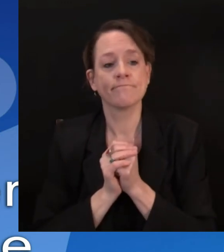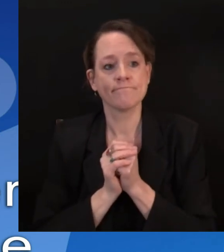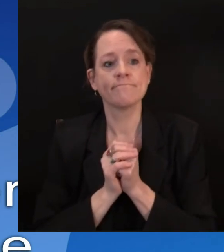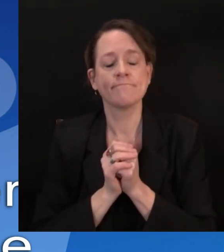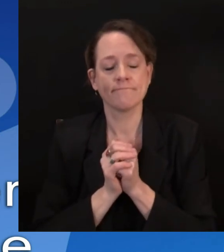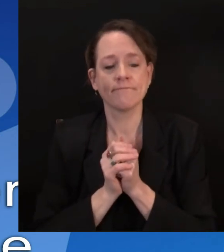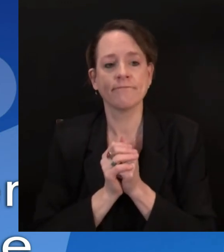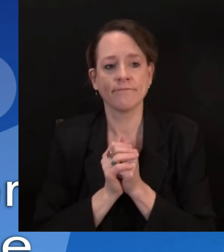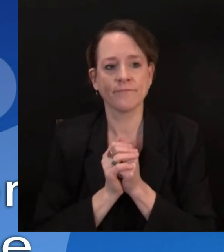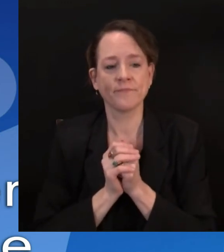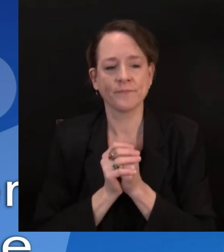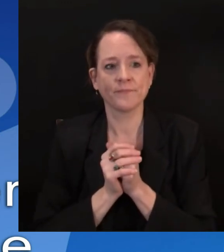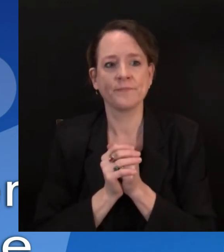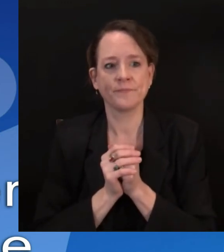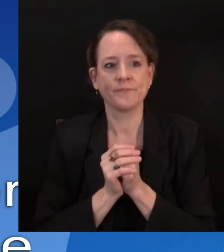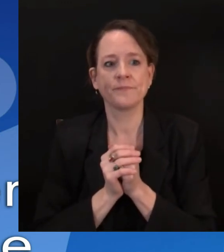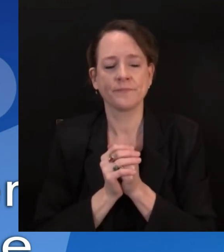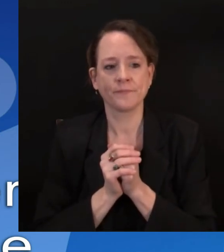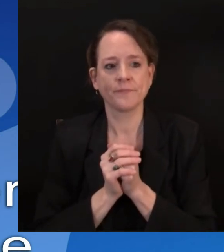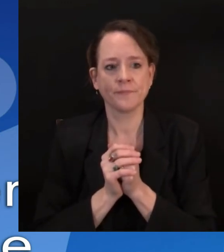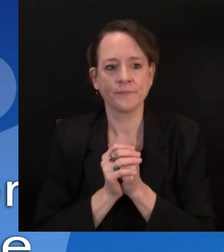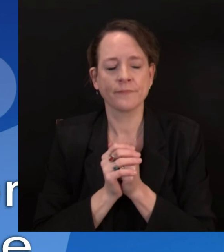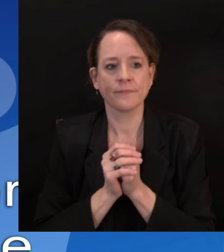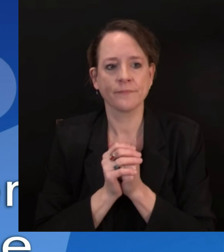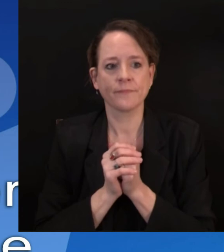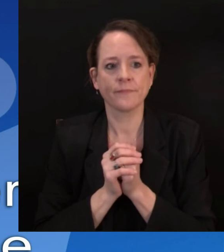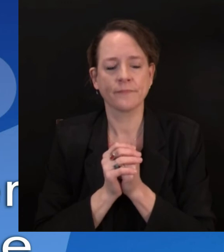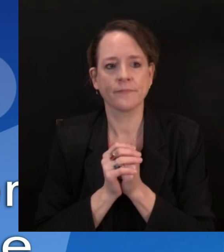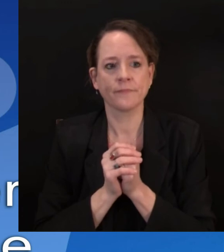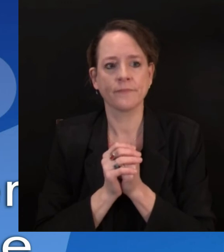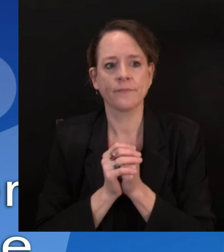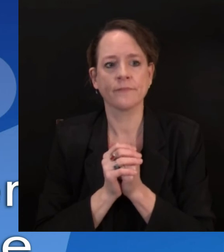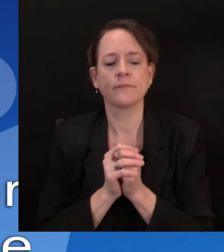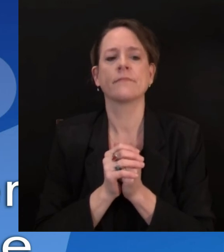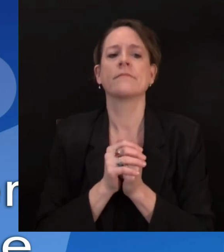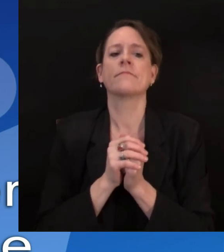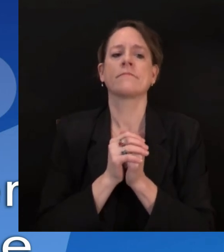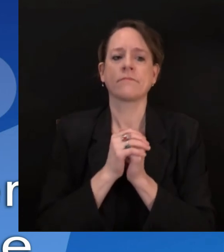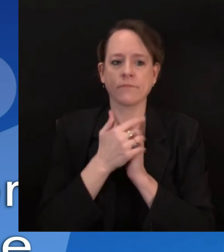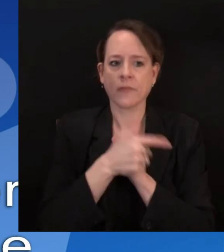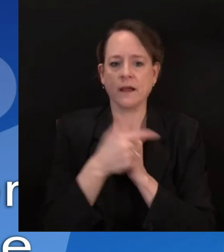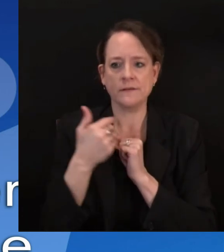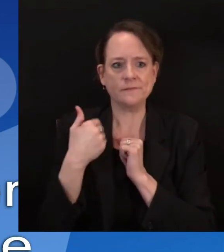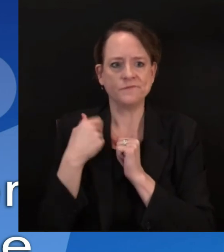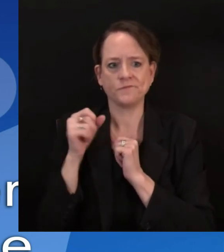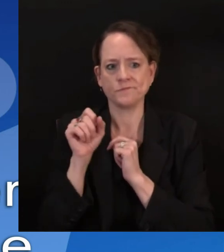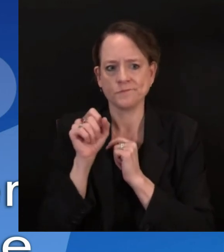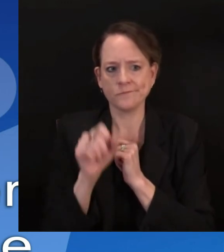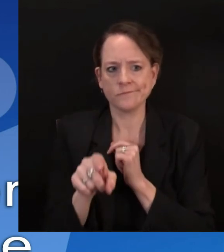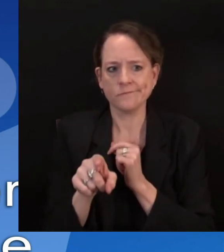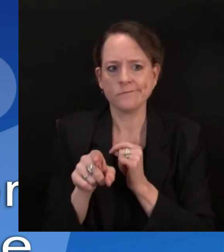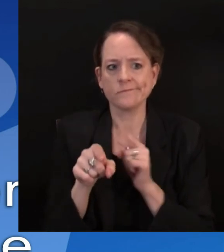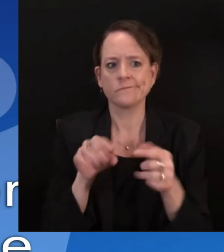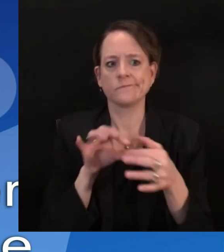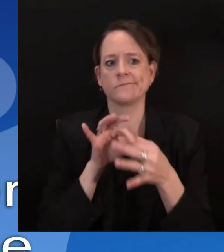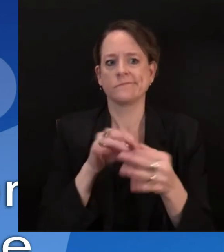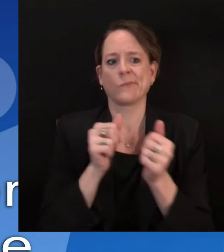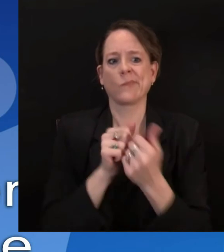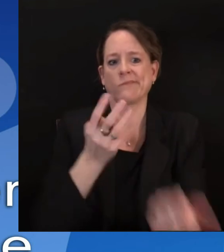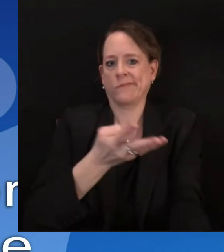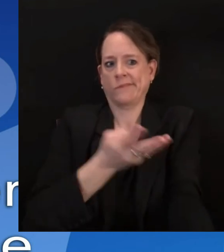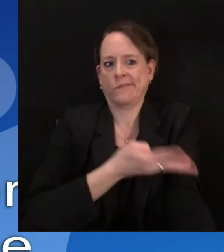Hi, thank you for taking my call. I'm just, my question's about the infusion therapy at the ACF. I'm